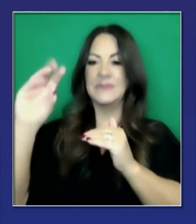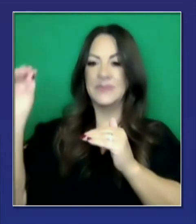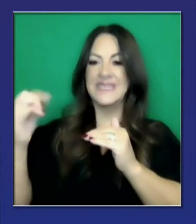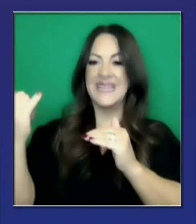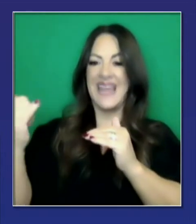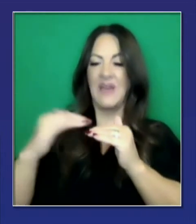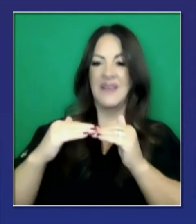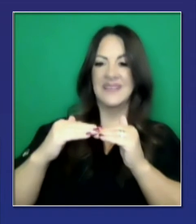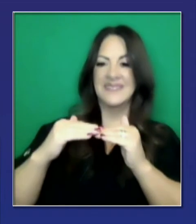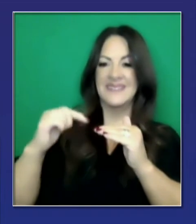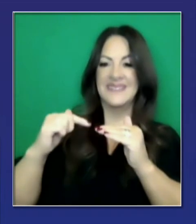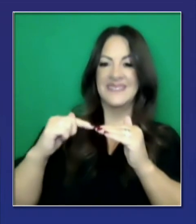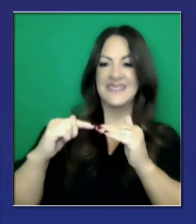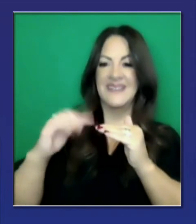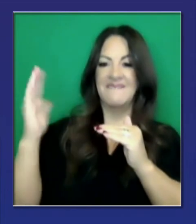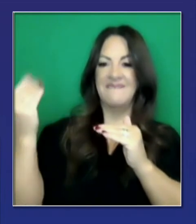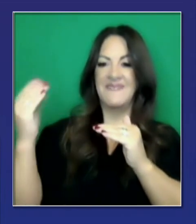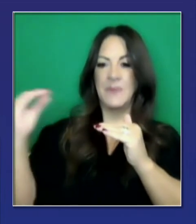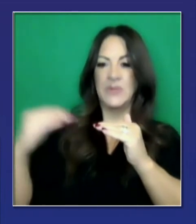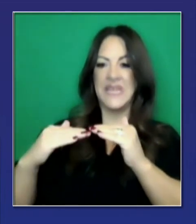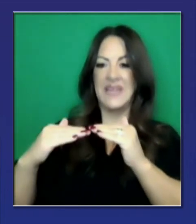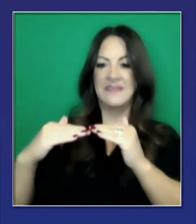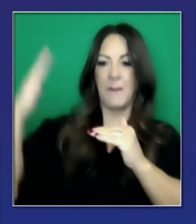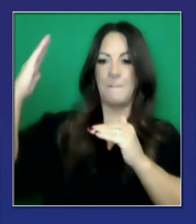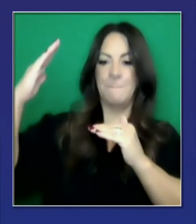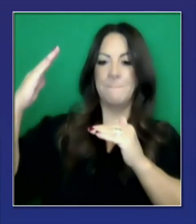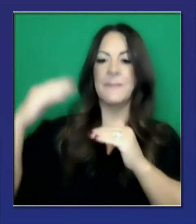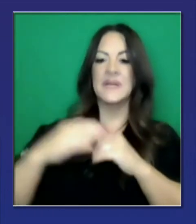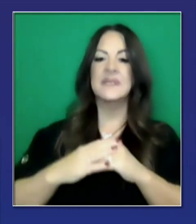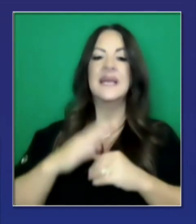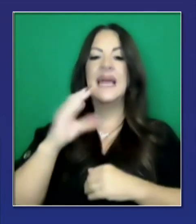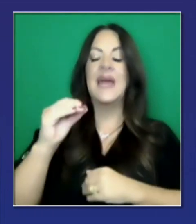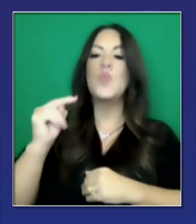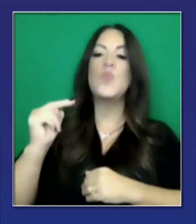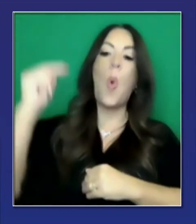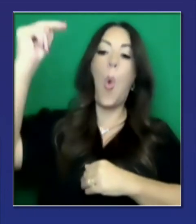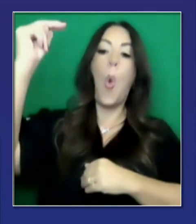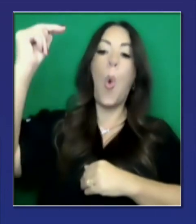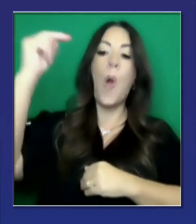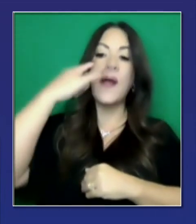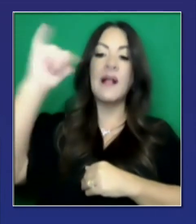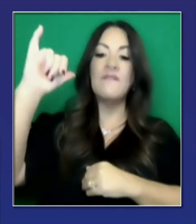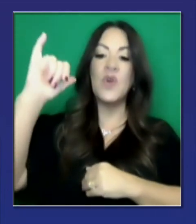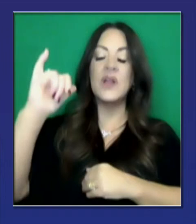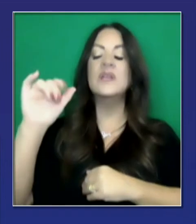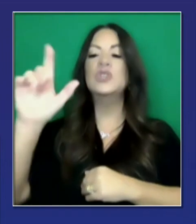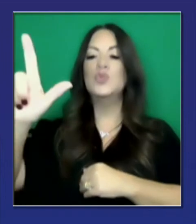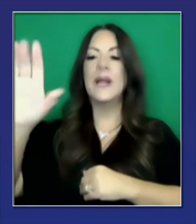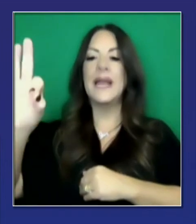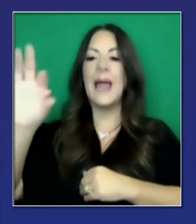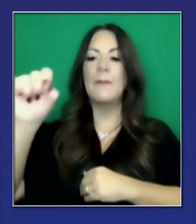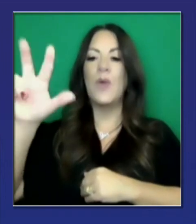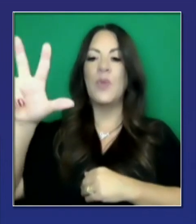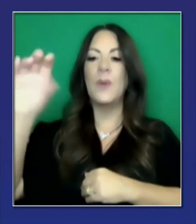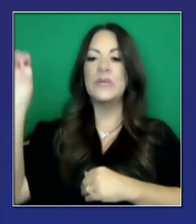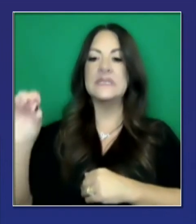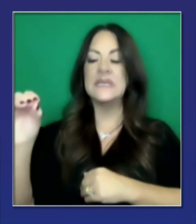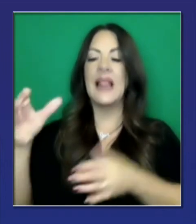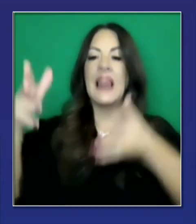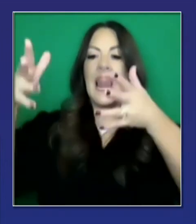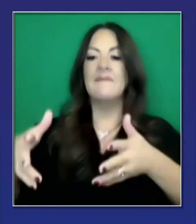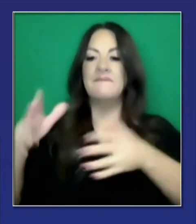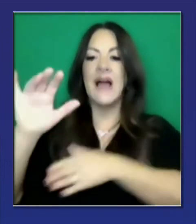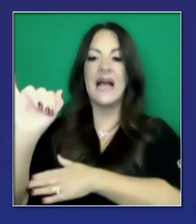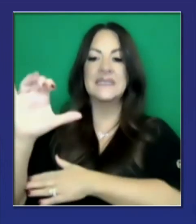course, Northern California, up near the Oregon border, we are seeing ICU capacity that's reasonable